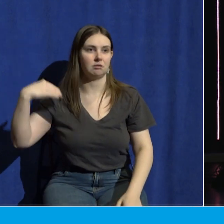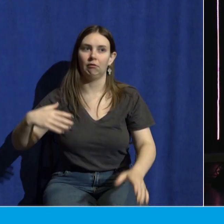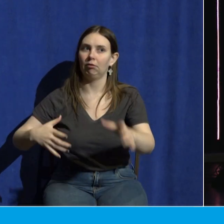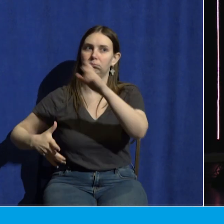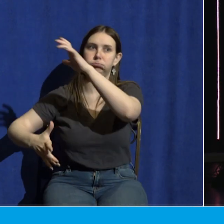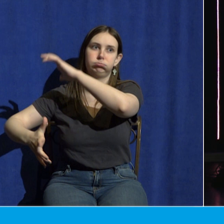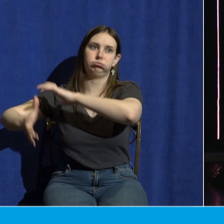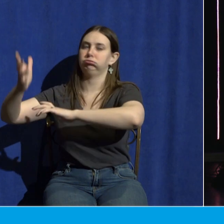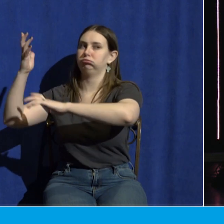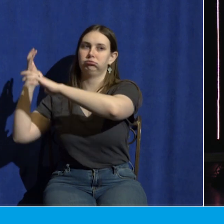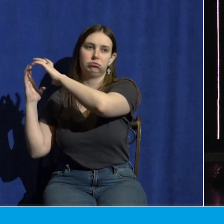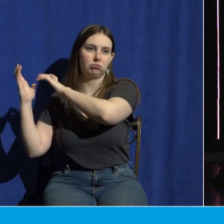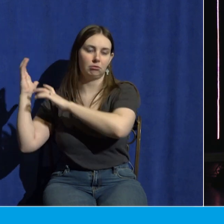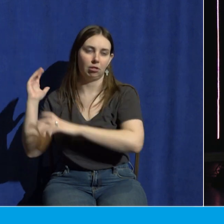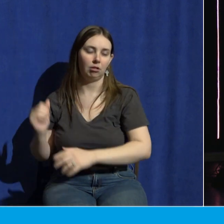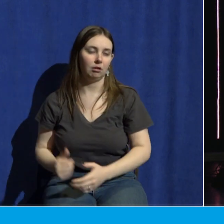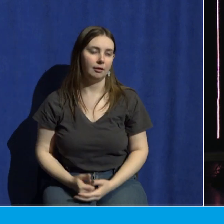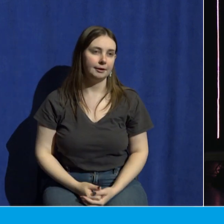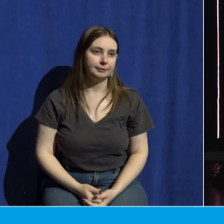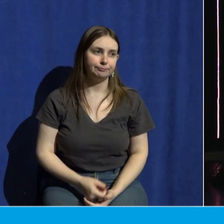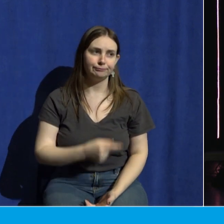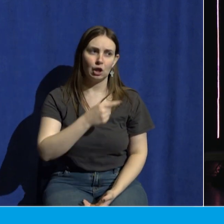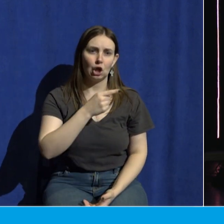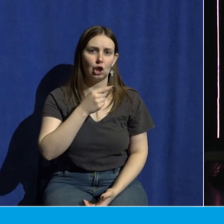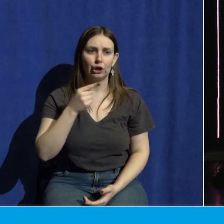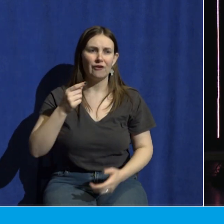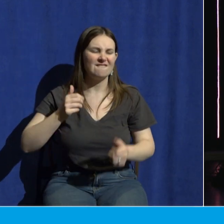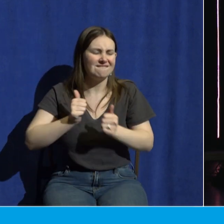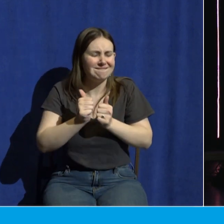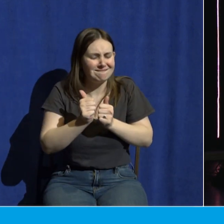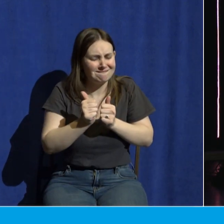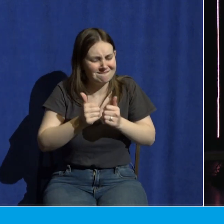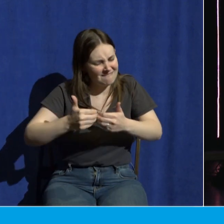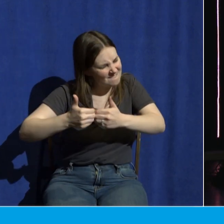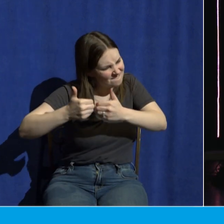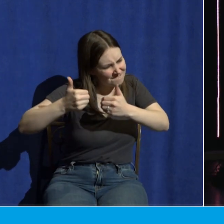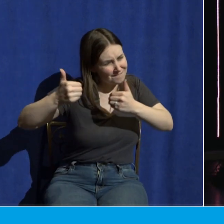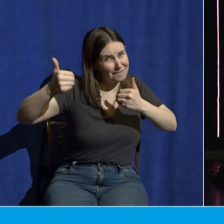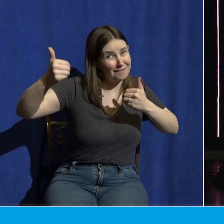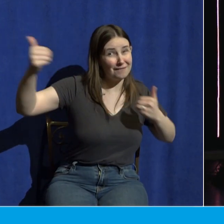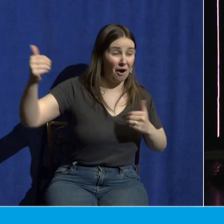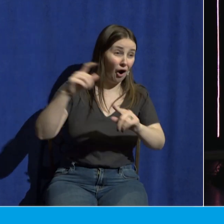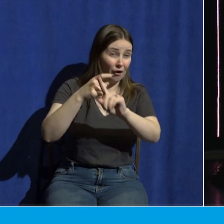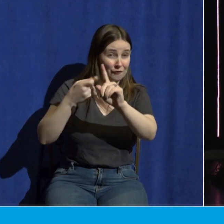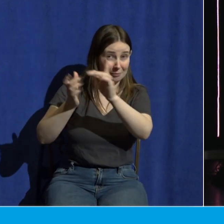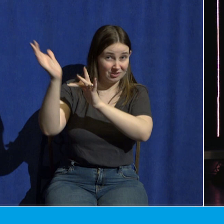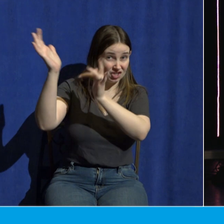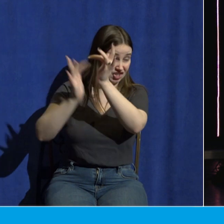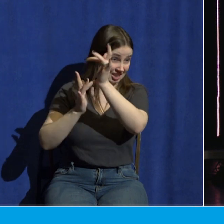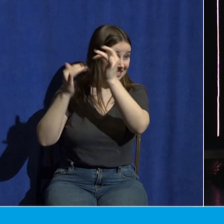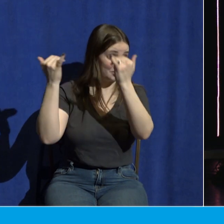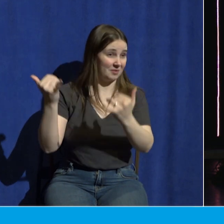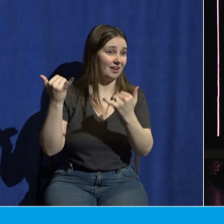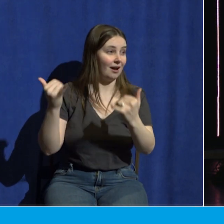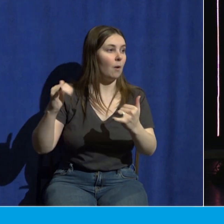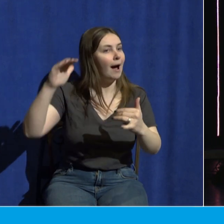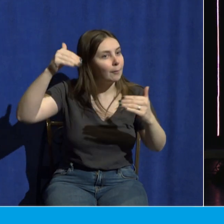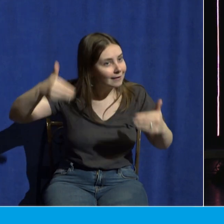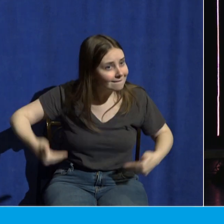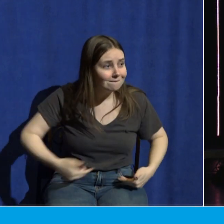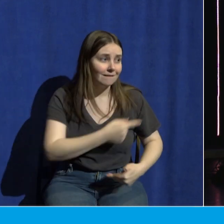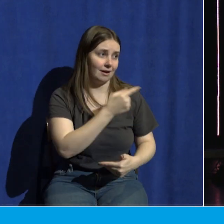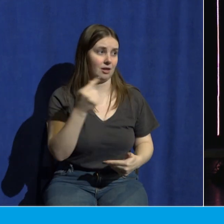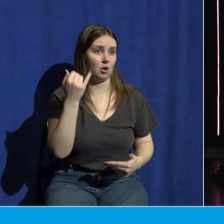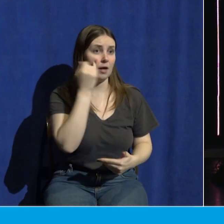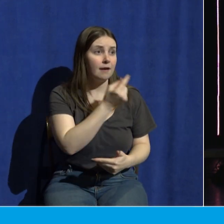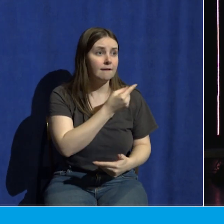long time, and you're far from King Jesus right now. So I want to invite you,